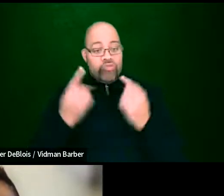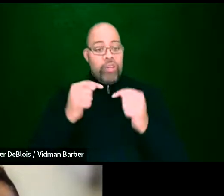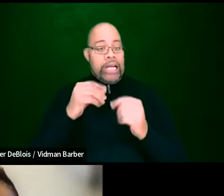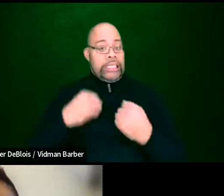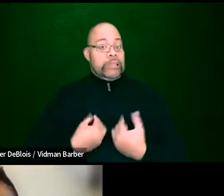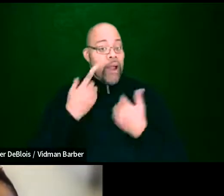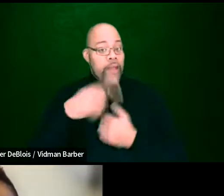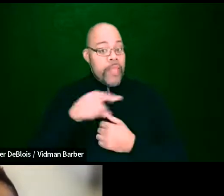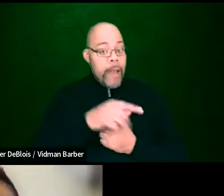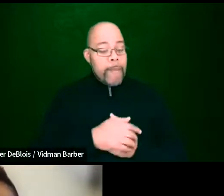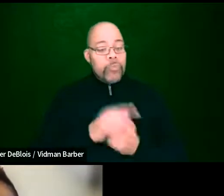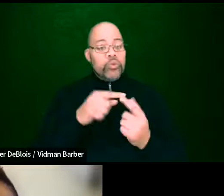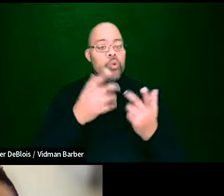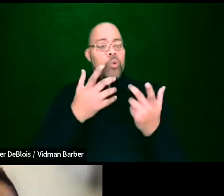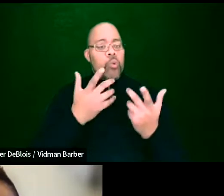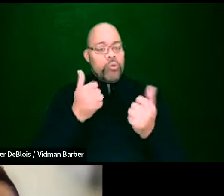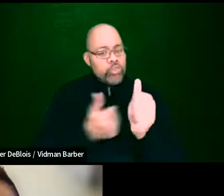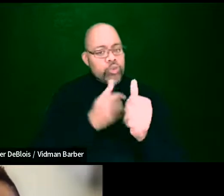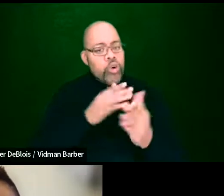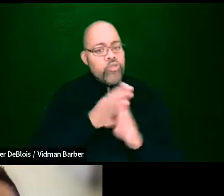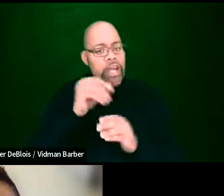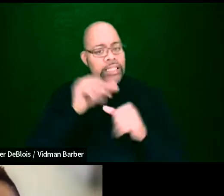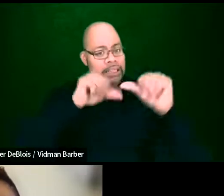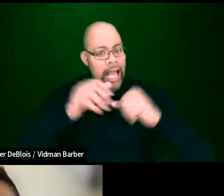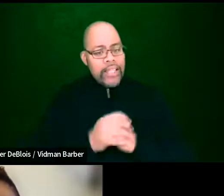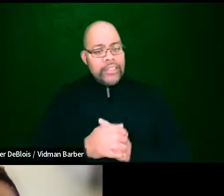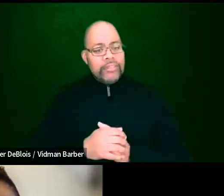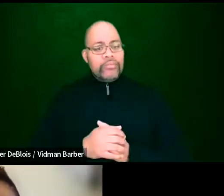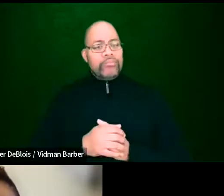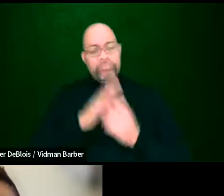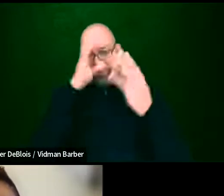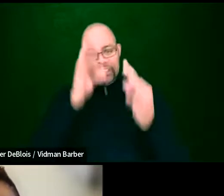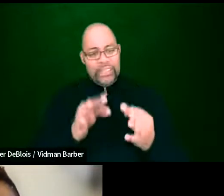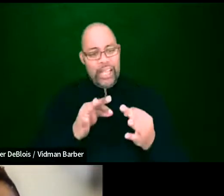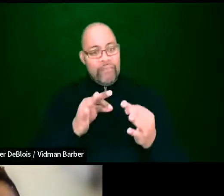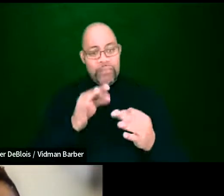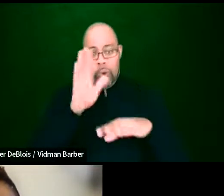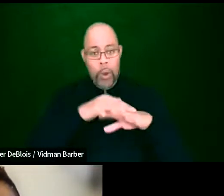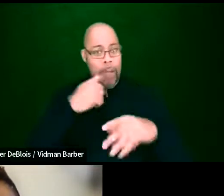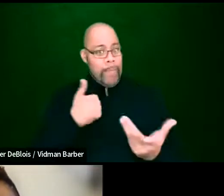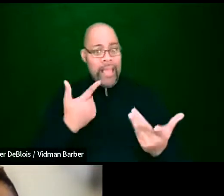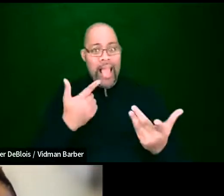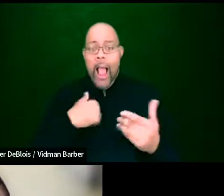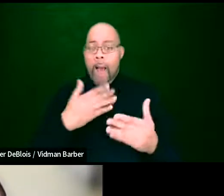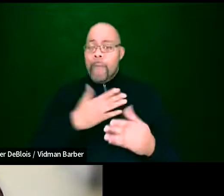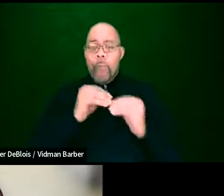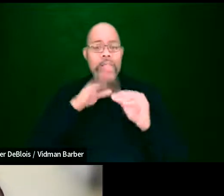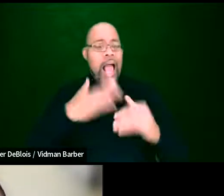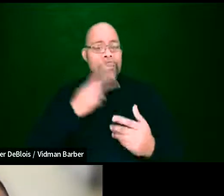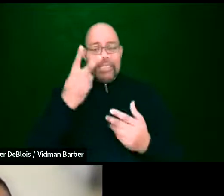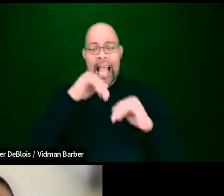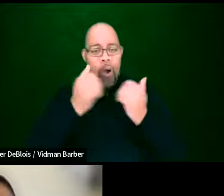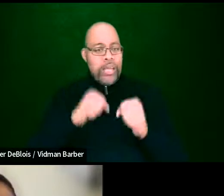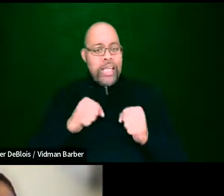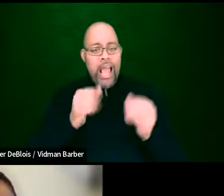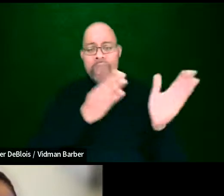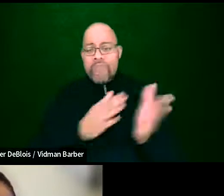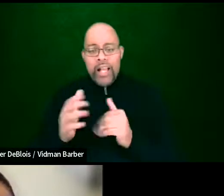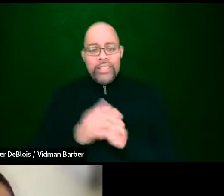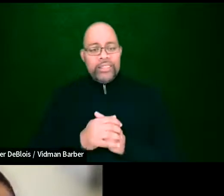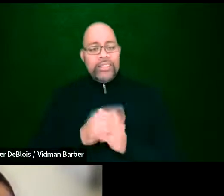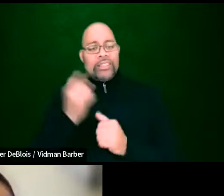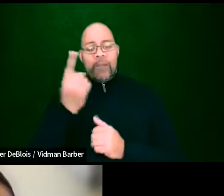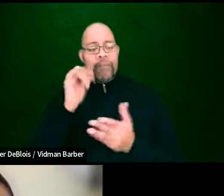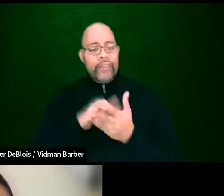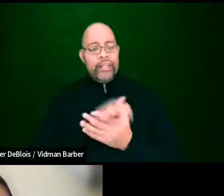inspire them to want to pursue careers in science, definitely hit me up. I'm more than happy to see how we can arrange, something